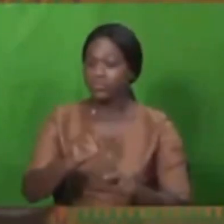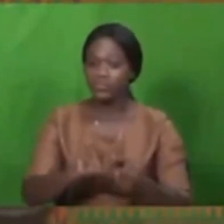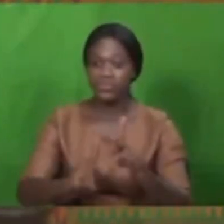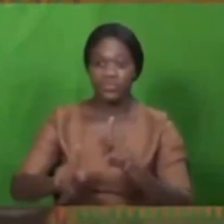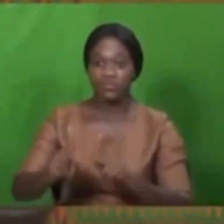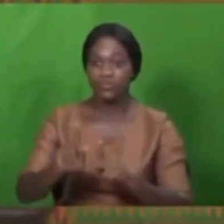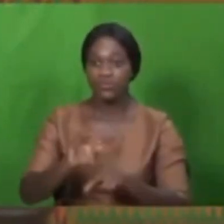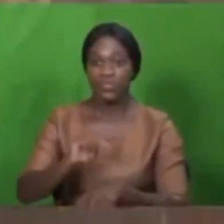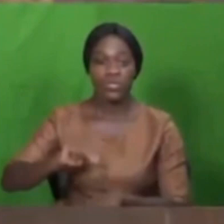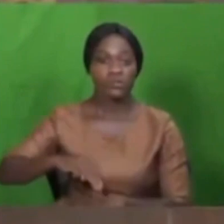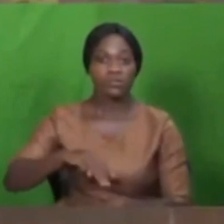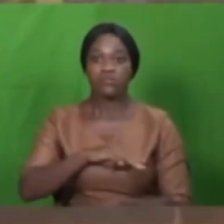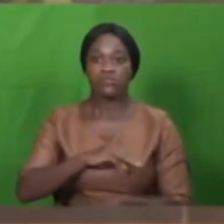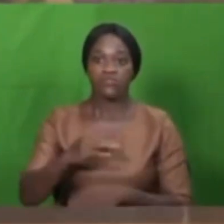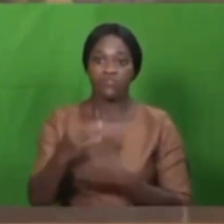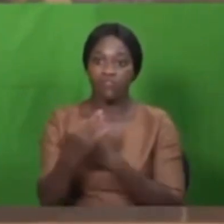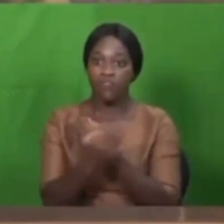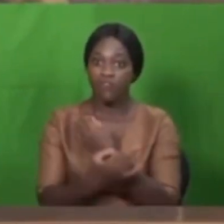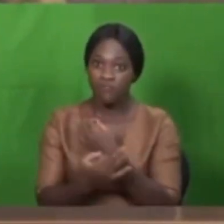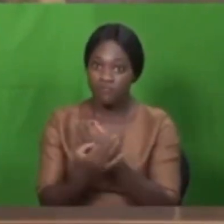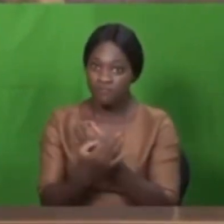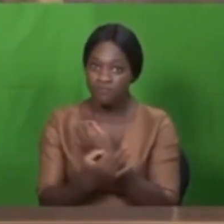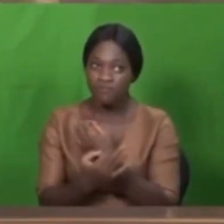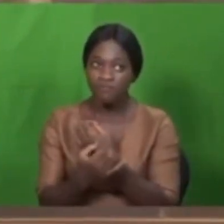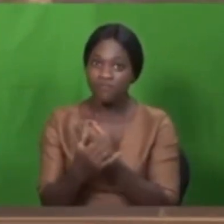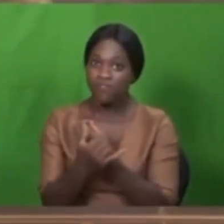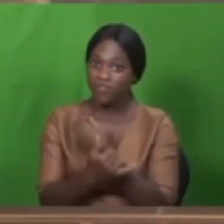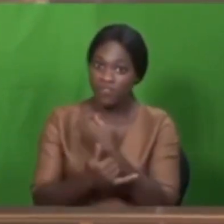members of the Diplomatic Corps.